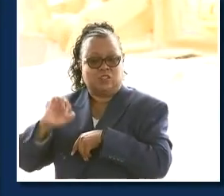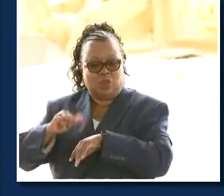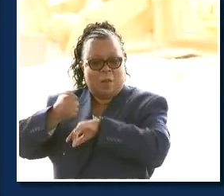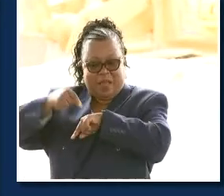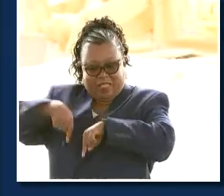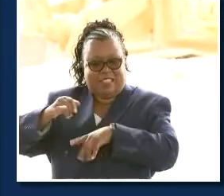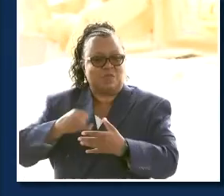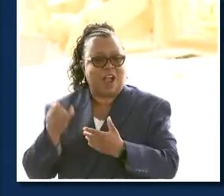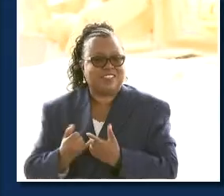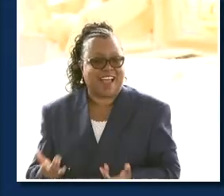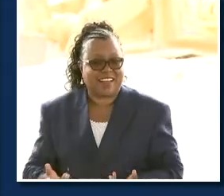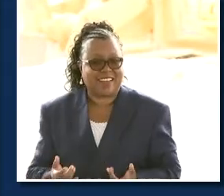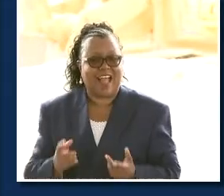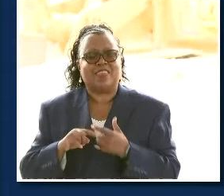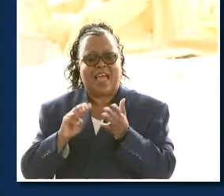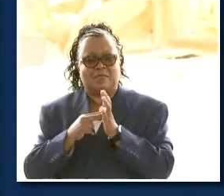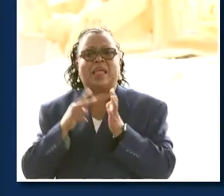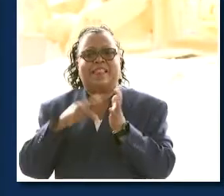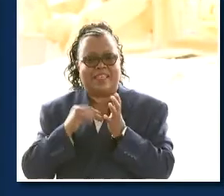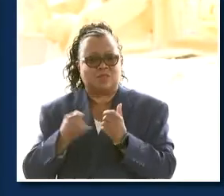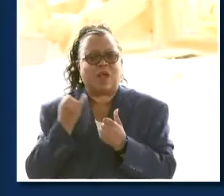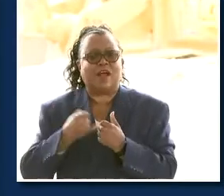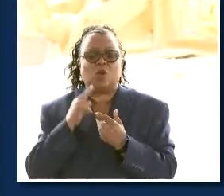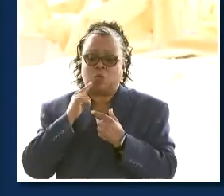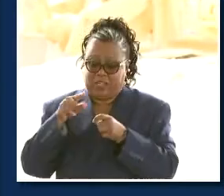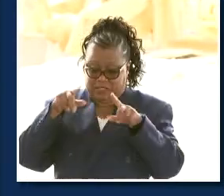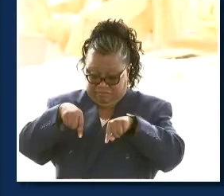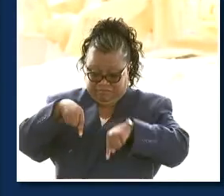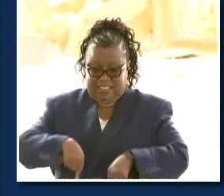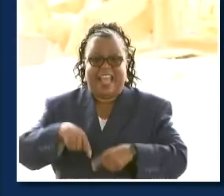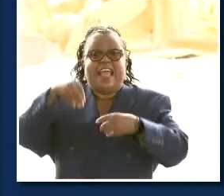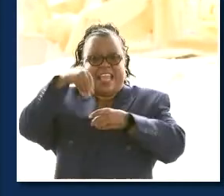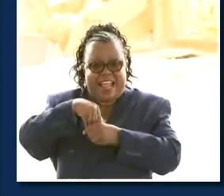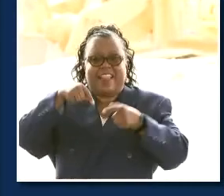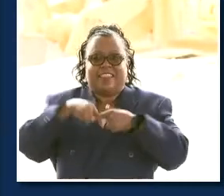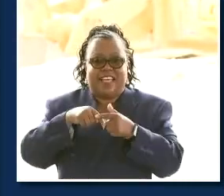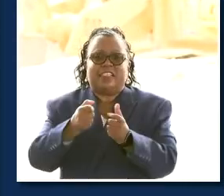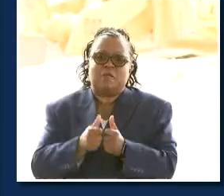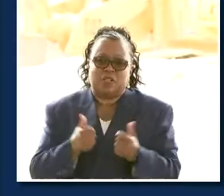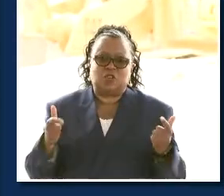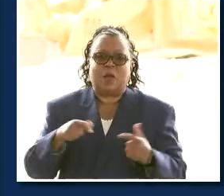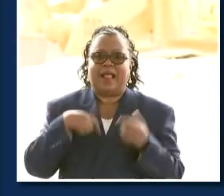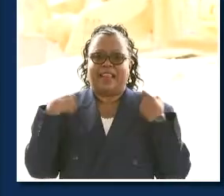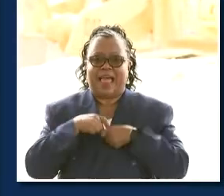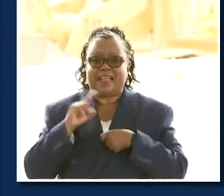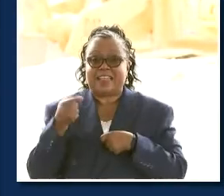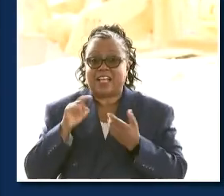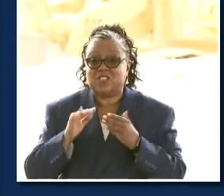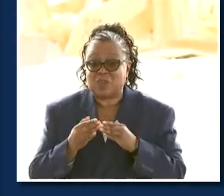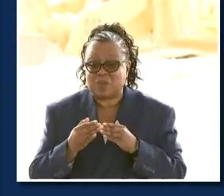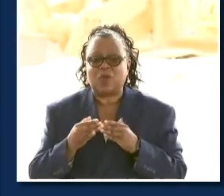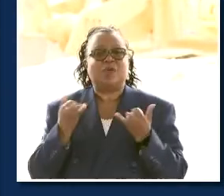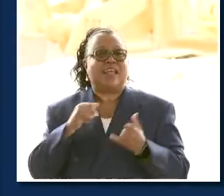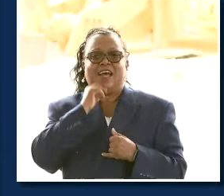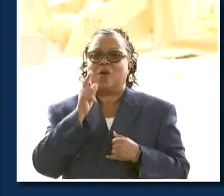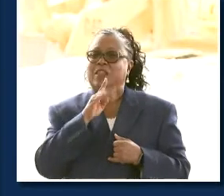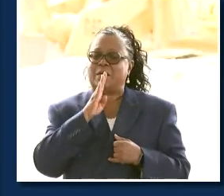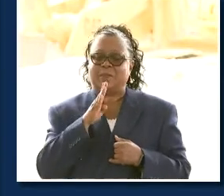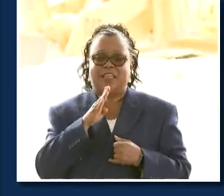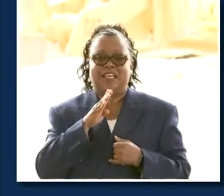this project. That means this project, which is located in this majority Latinx community, will not only